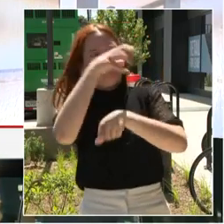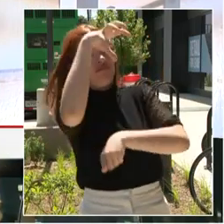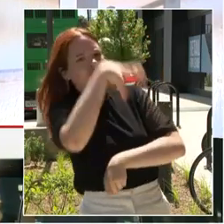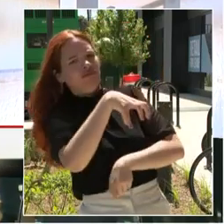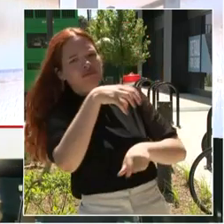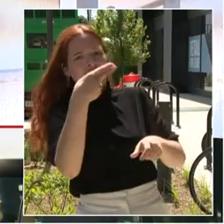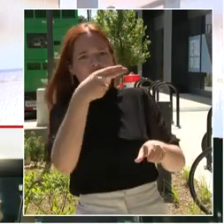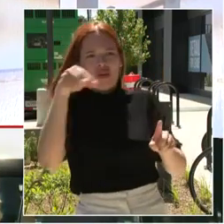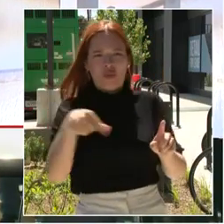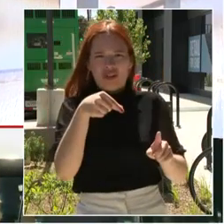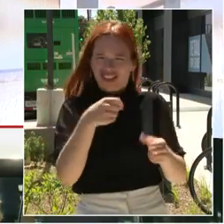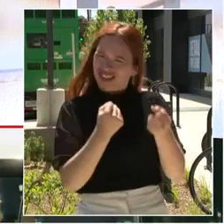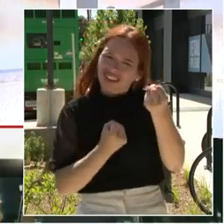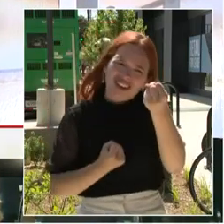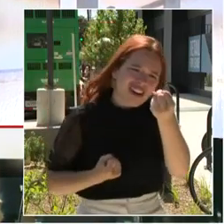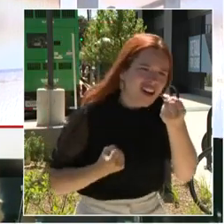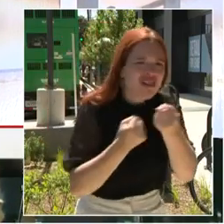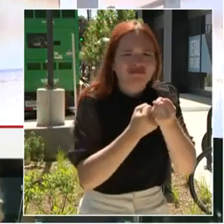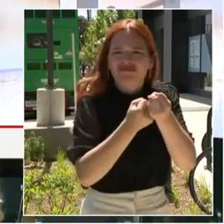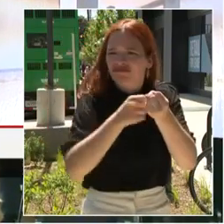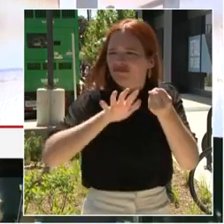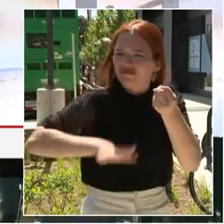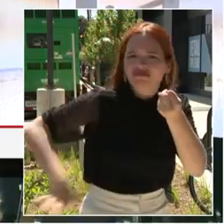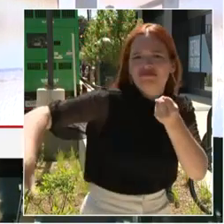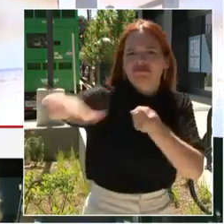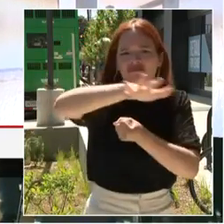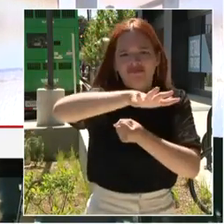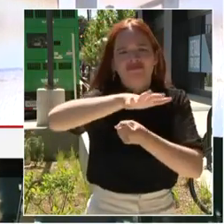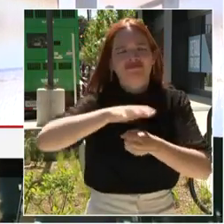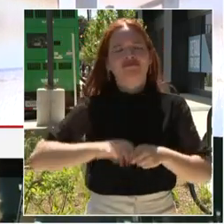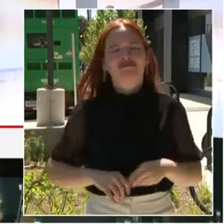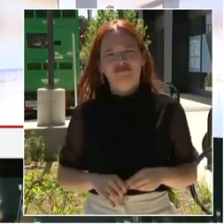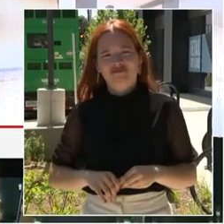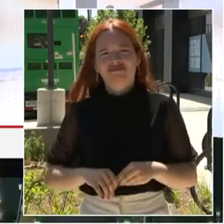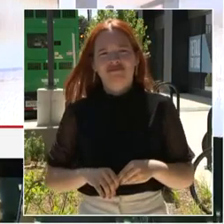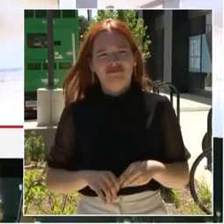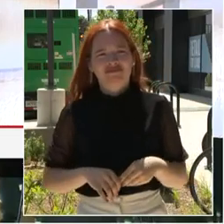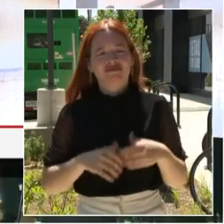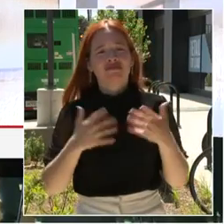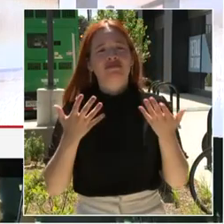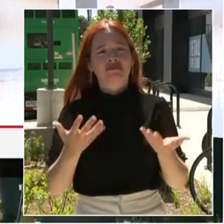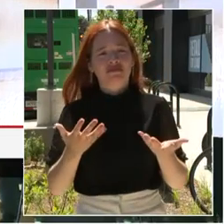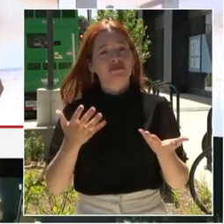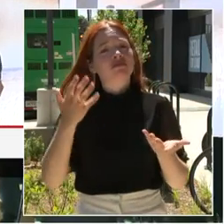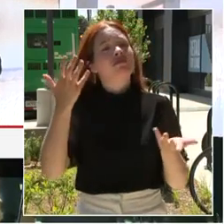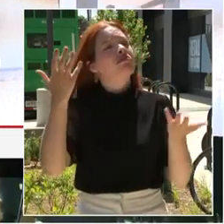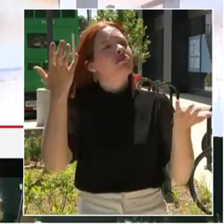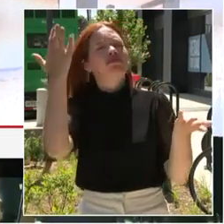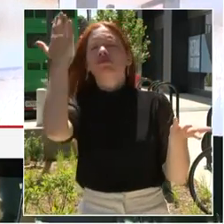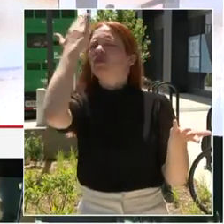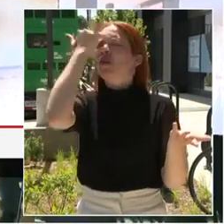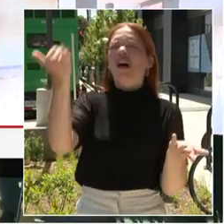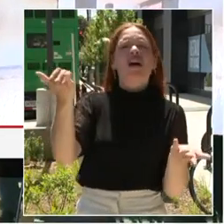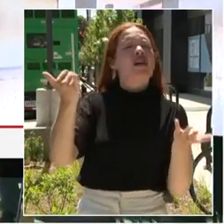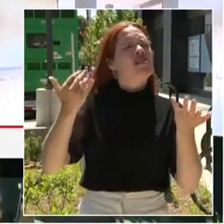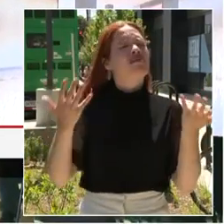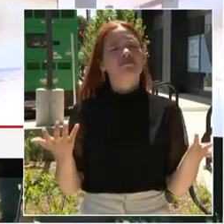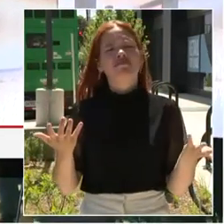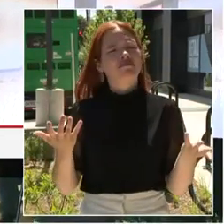order directing this group, DEMPED and DGS, to first identify